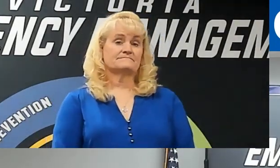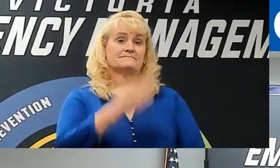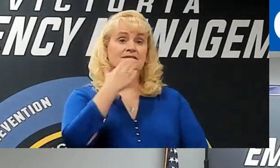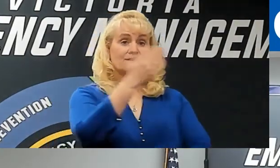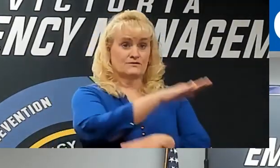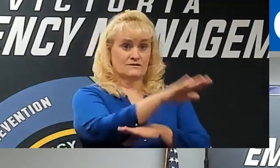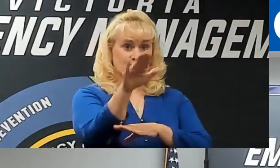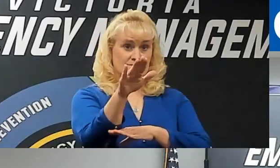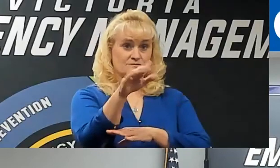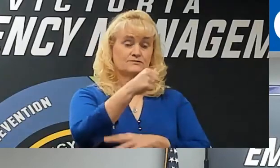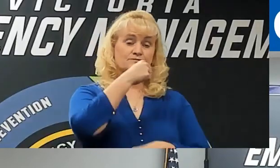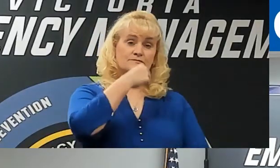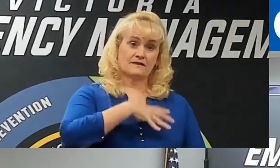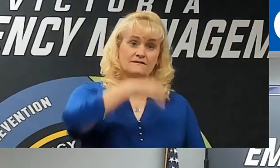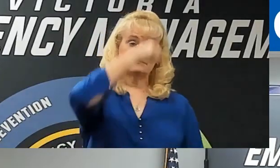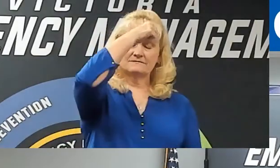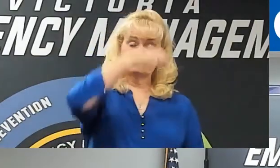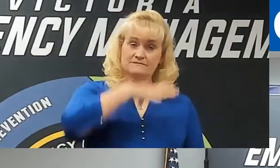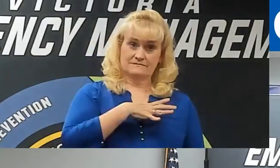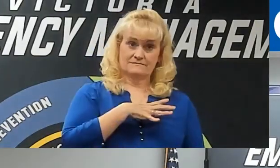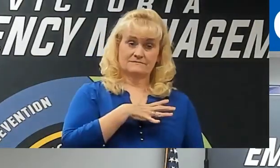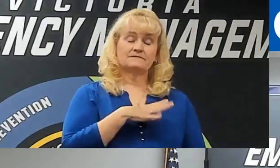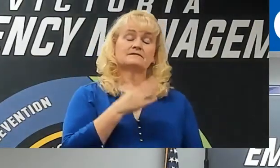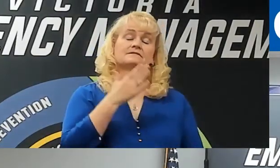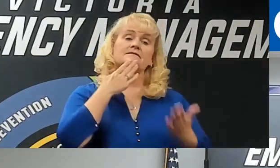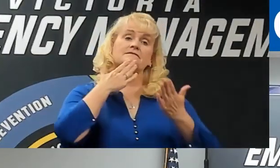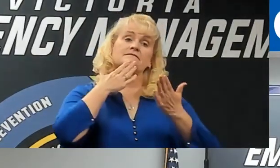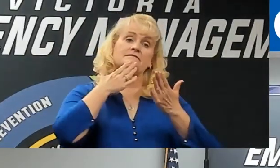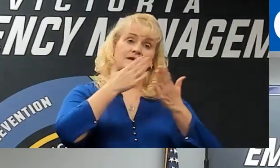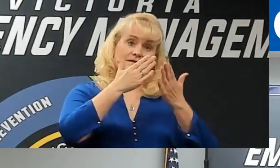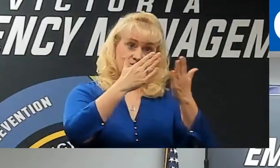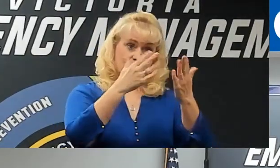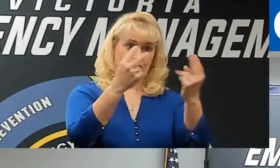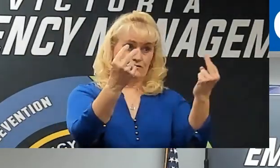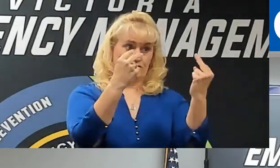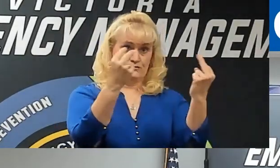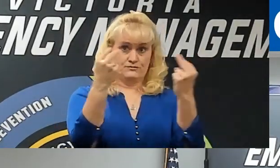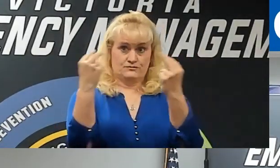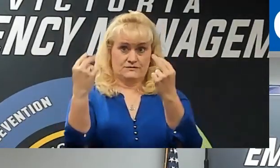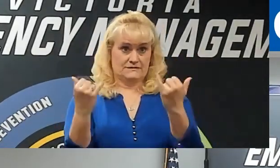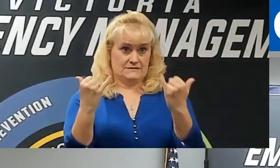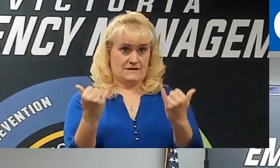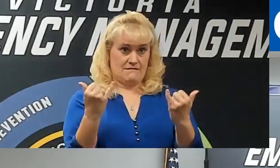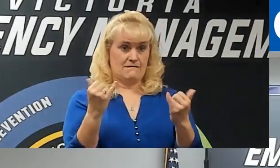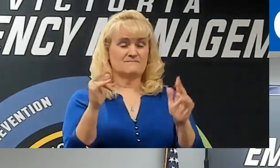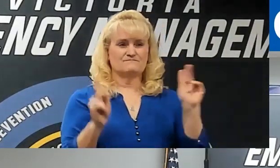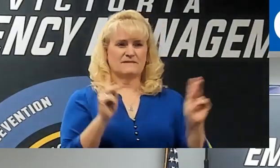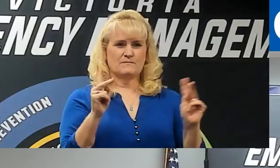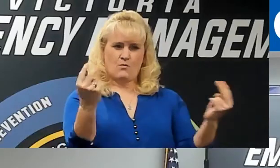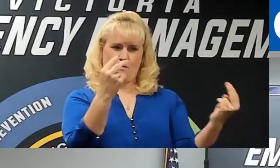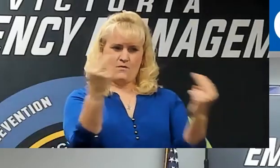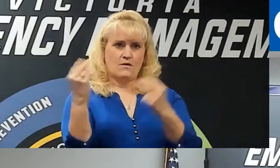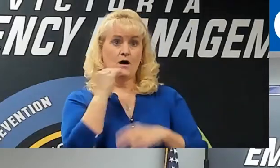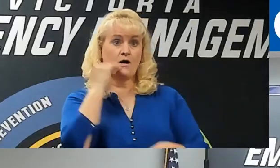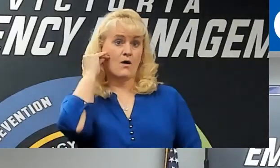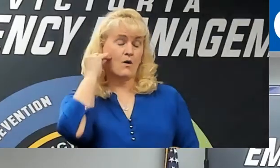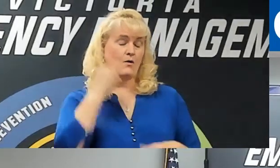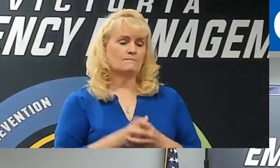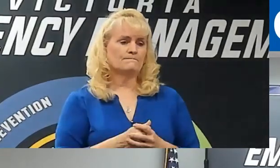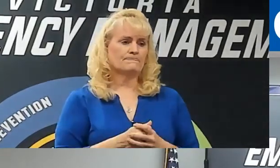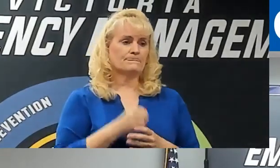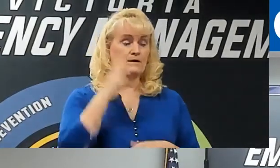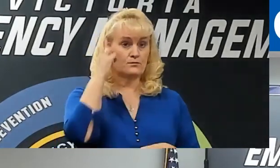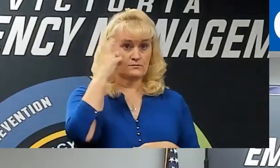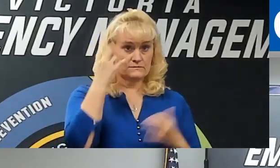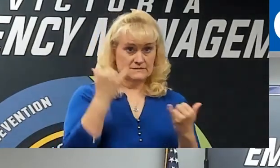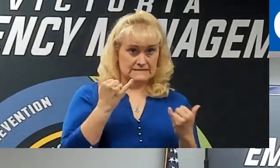Good afternoon, ladies and gentlemen, and thank you for tuning in for those who are watching at home. The purpose of